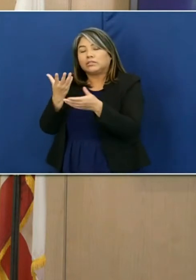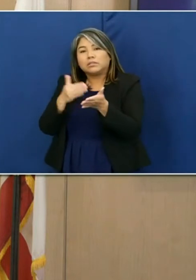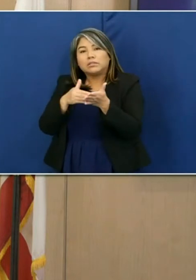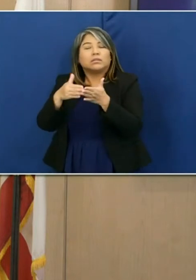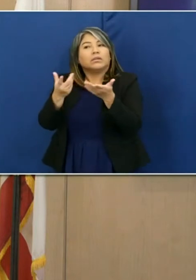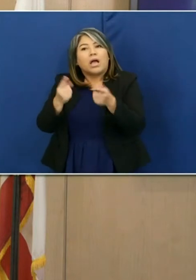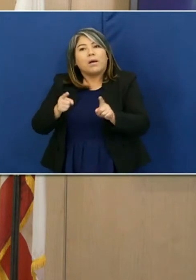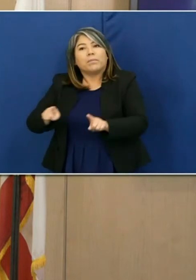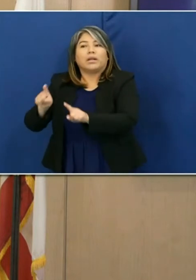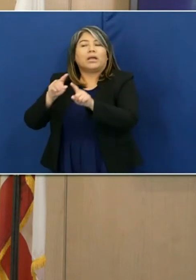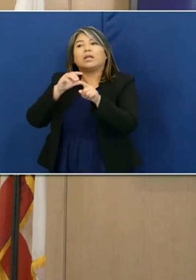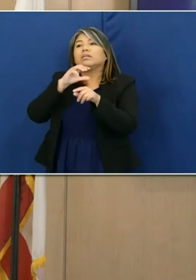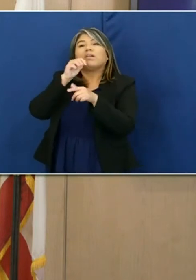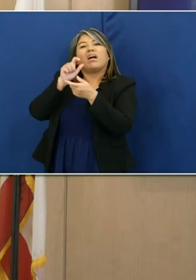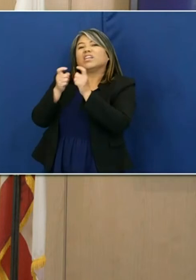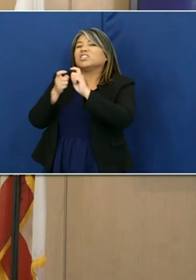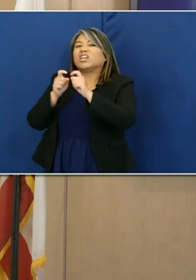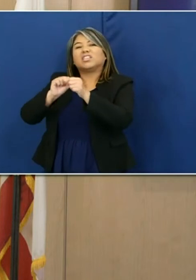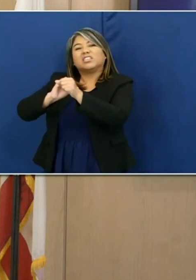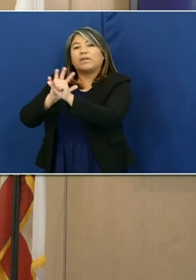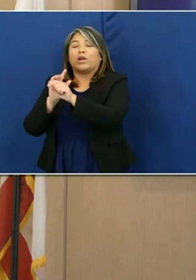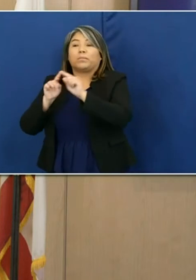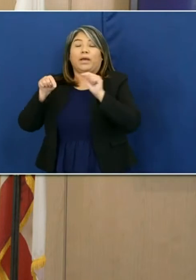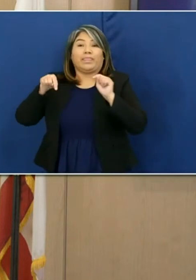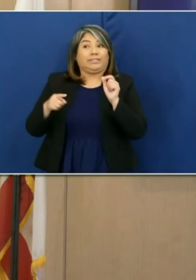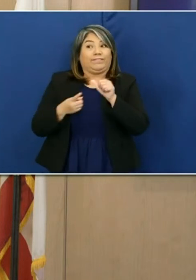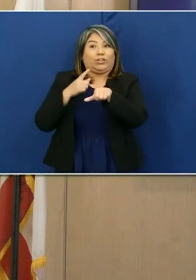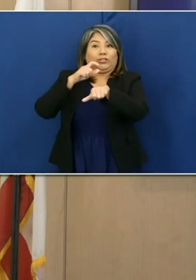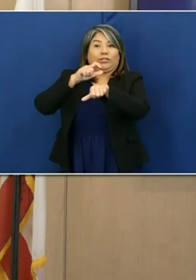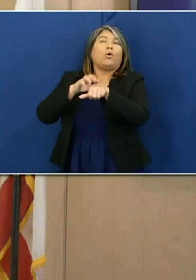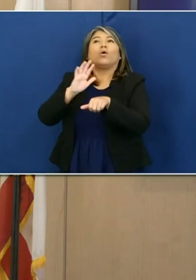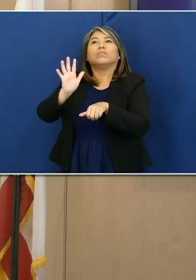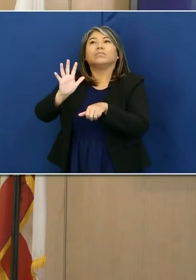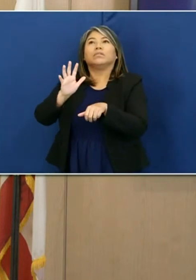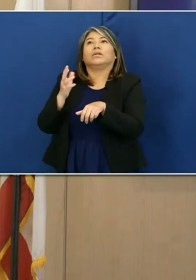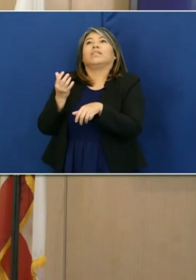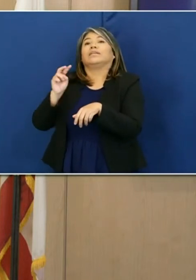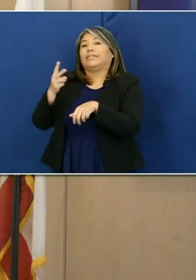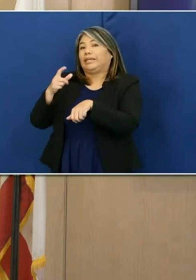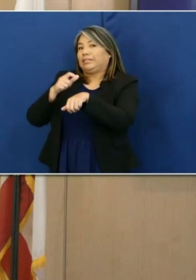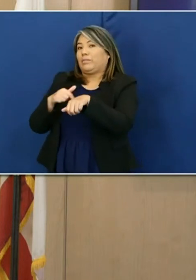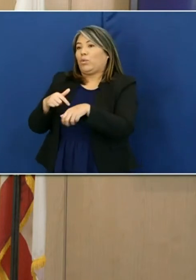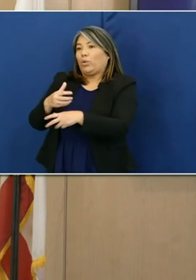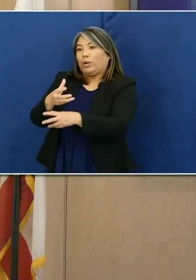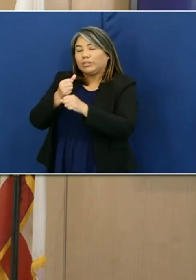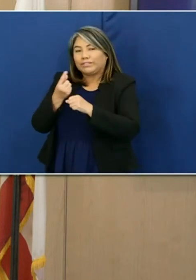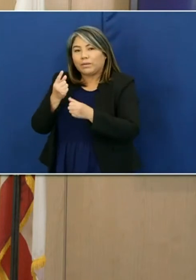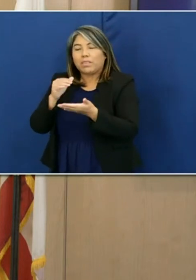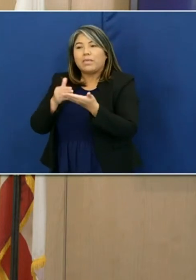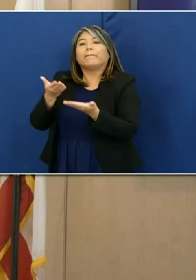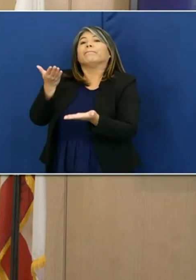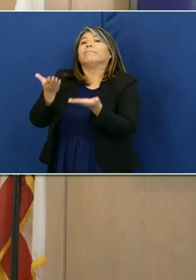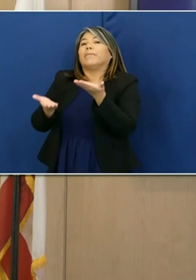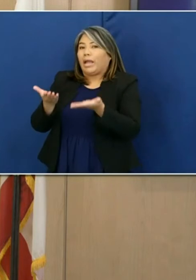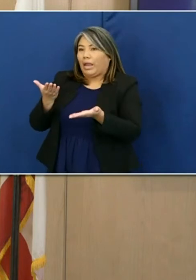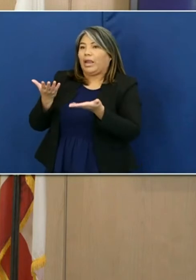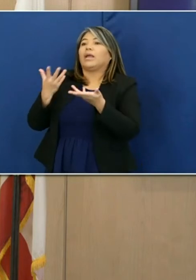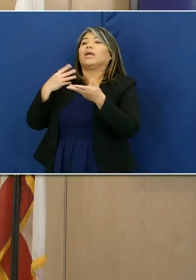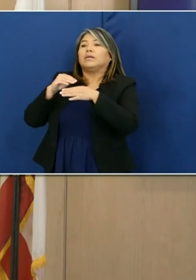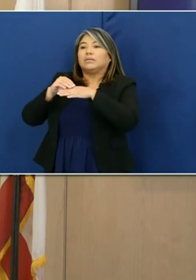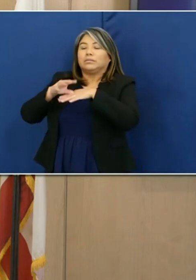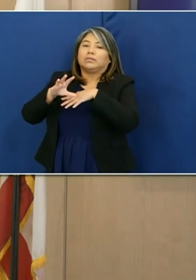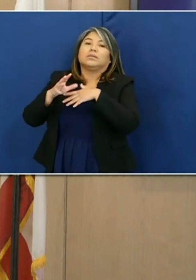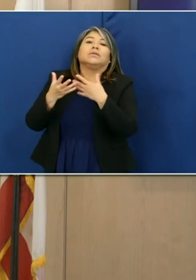would not change the virus. This is the first time, or say the second time, we'll see something that may, and specifically might make it